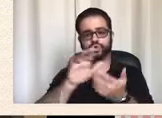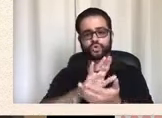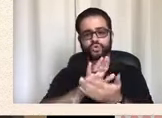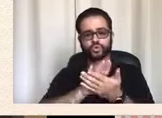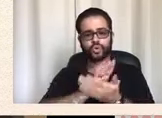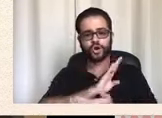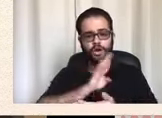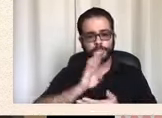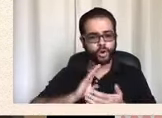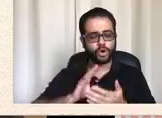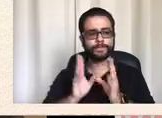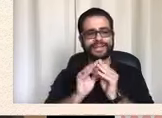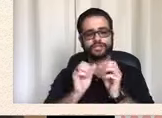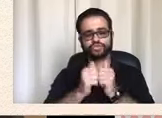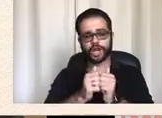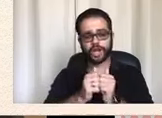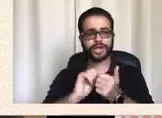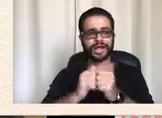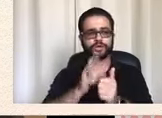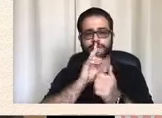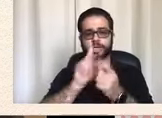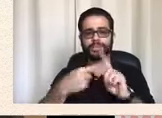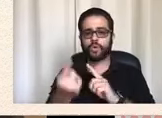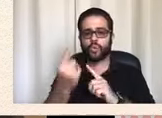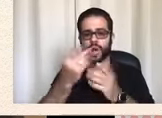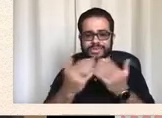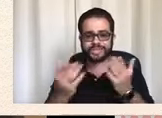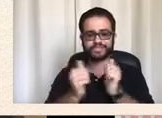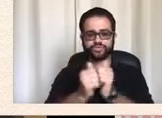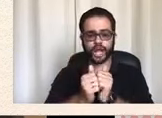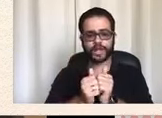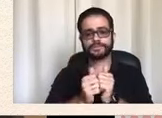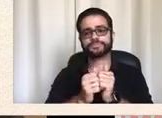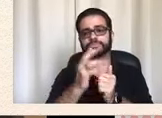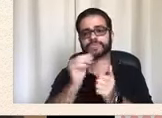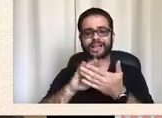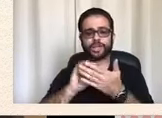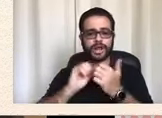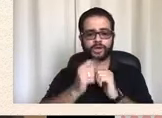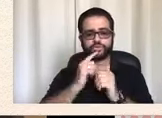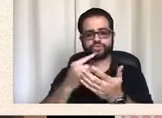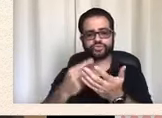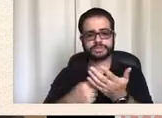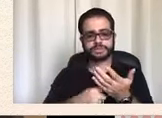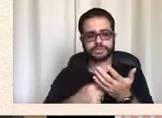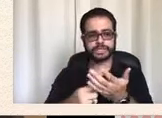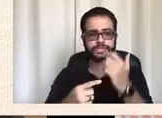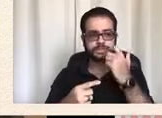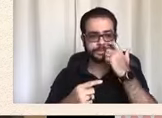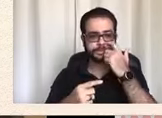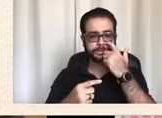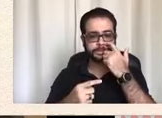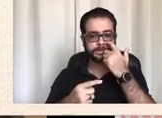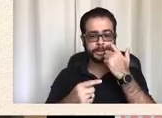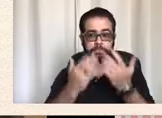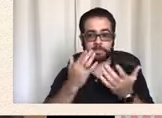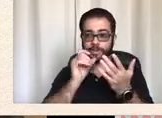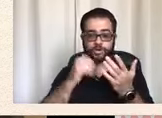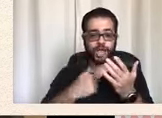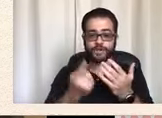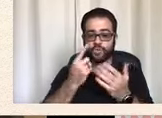as one voice on particular topics, and learn how to discuss the areas that we may not have one voice,